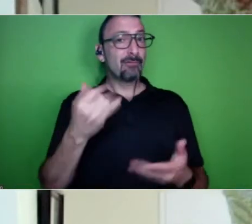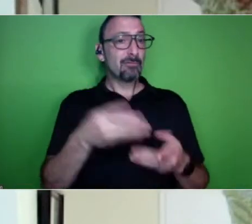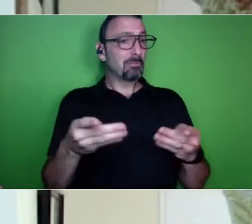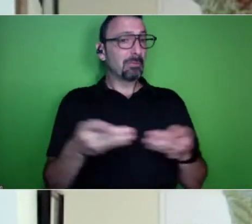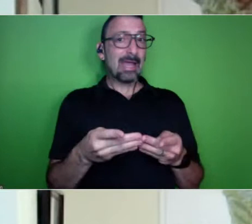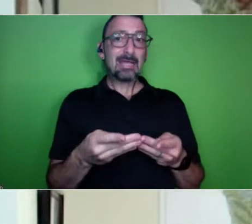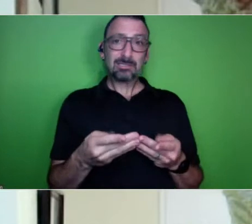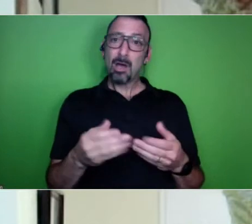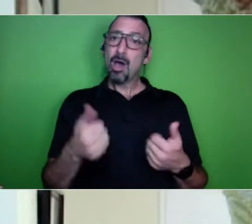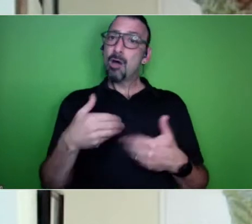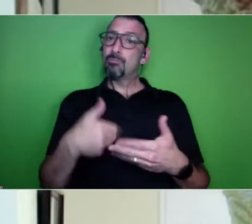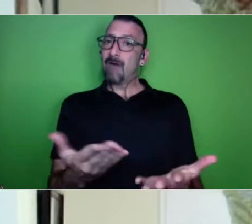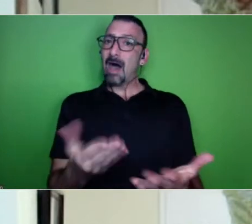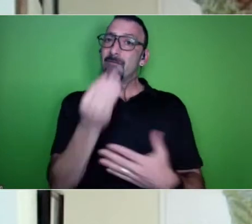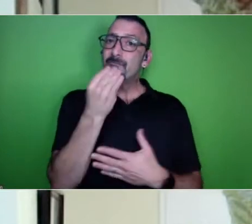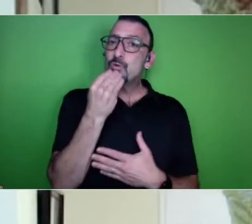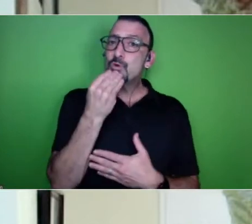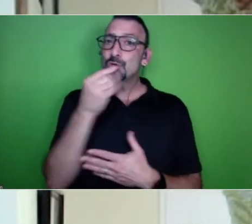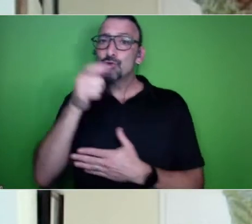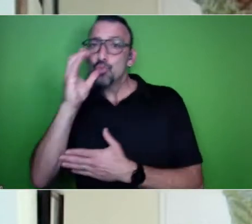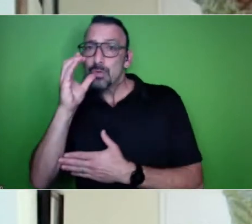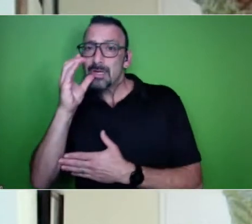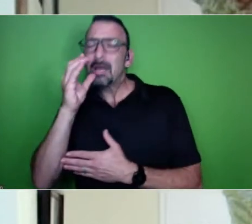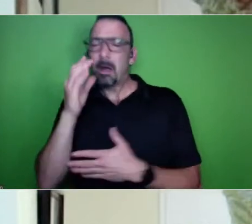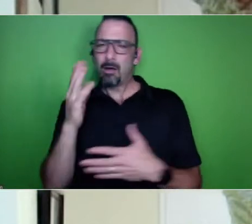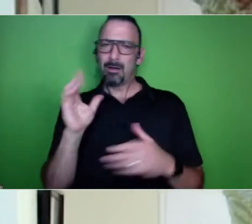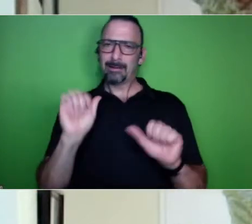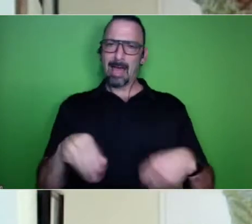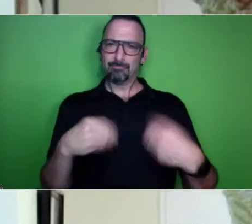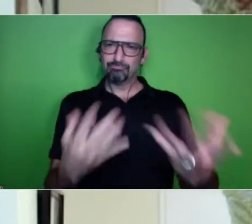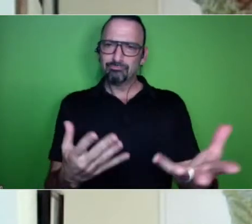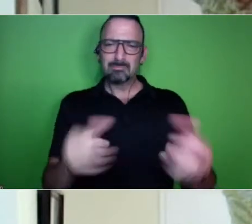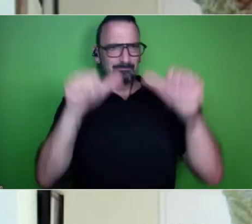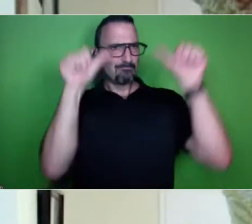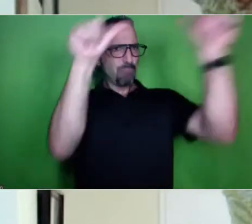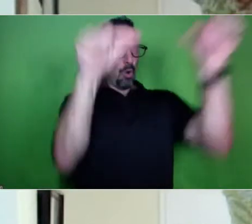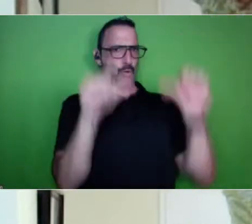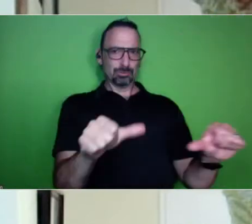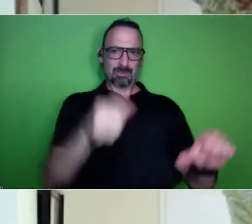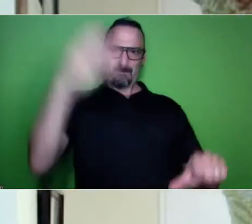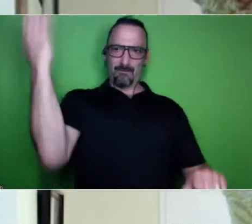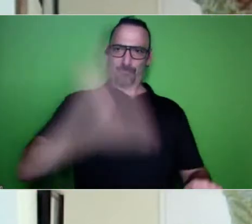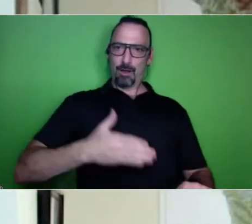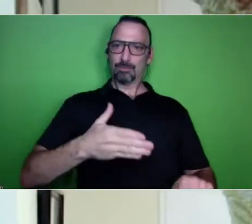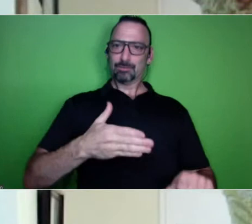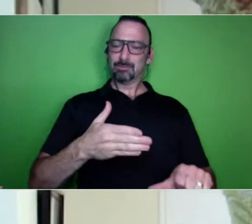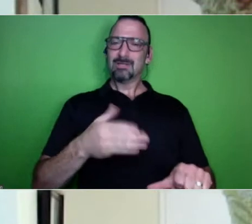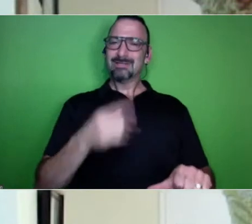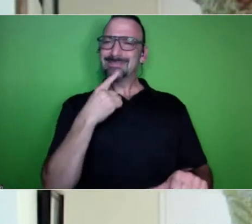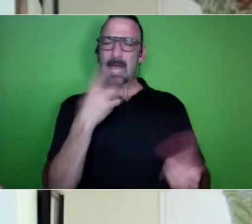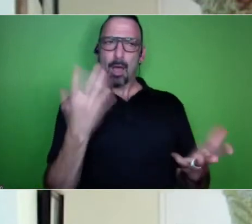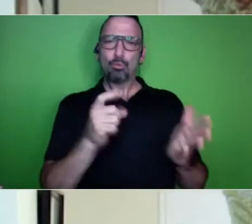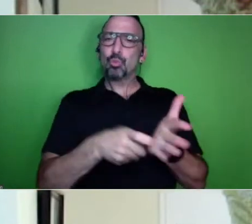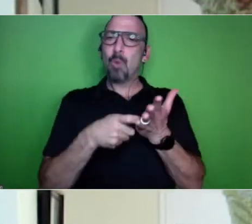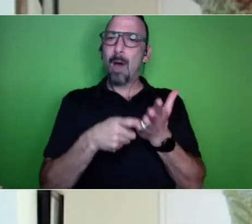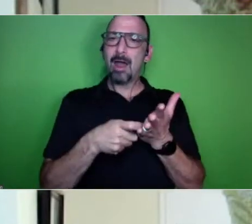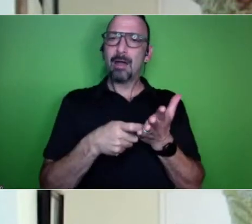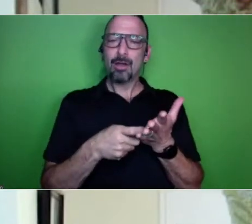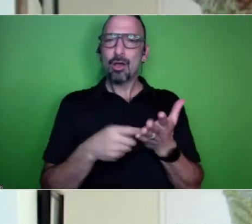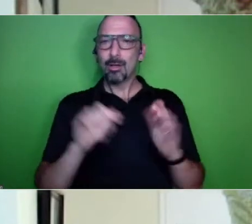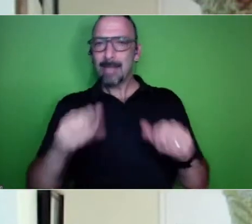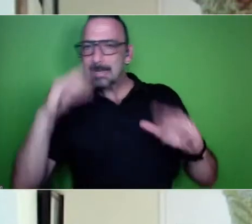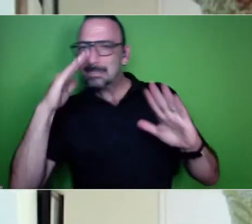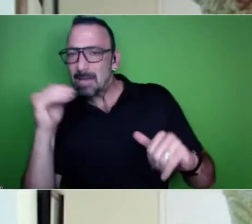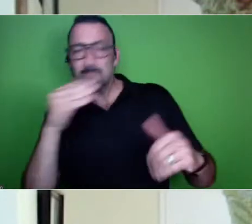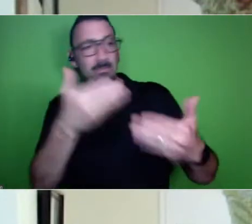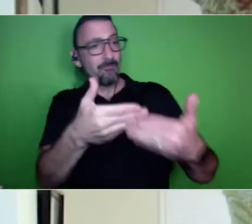post in the front of their business what protections consumers can expect in their establishment. A similar concept to the